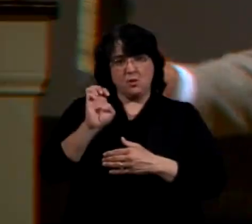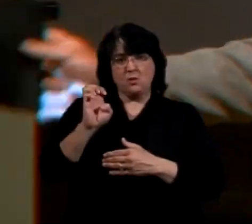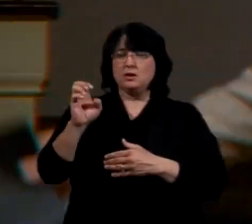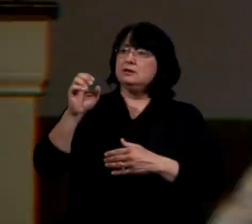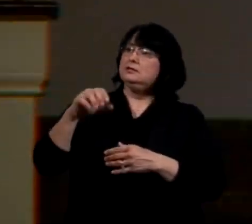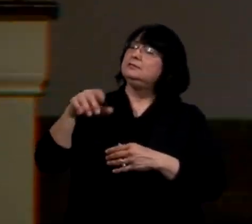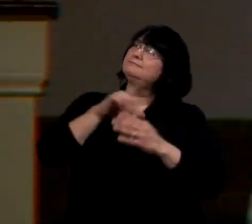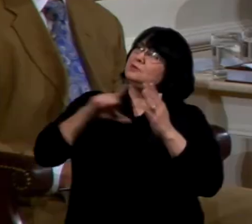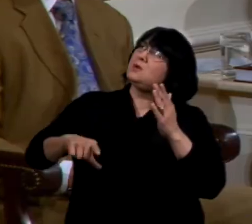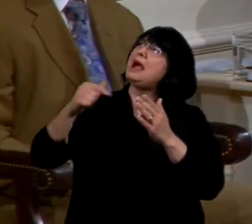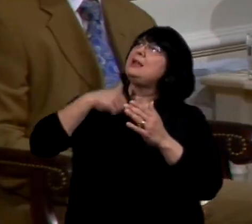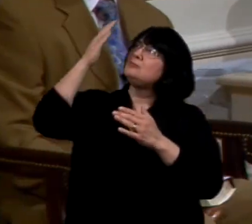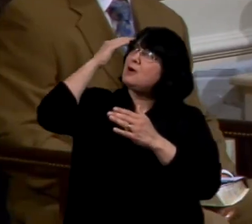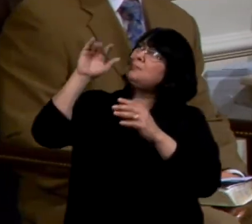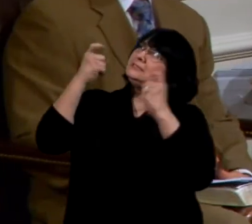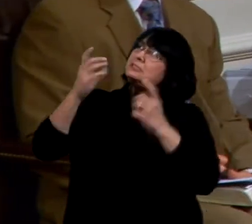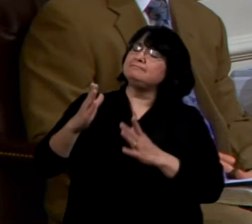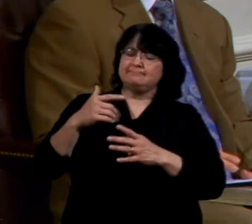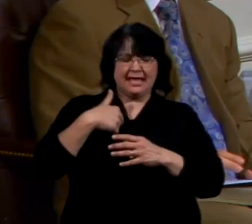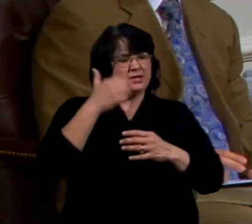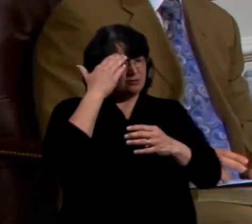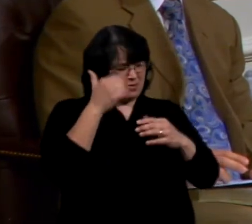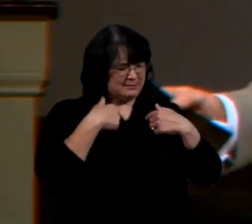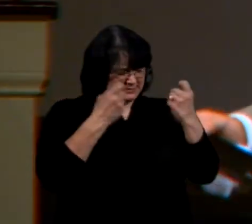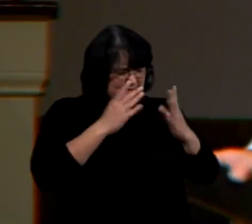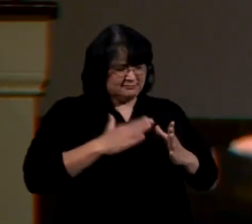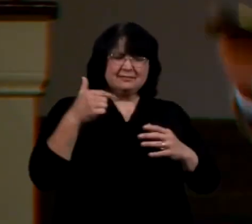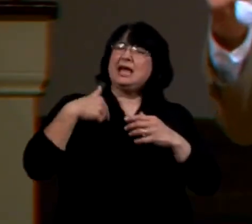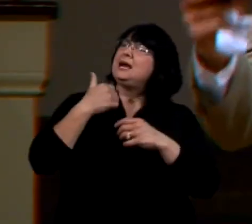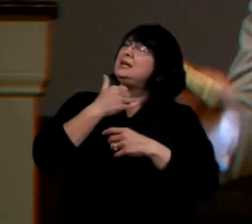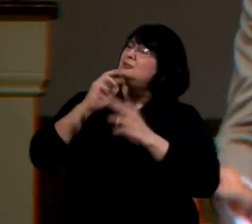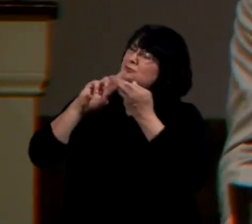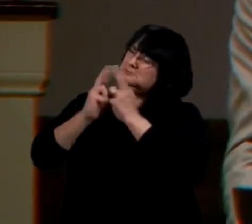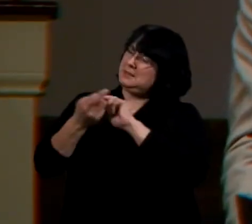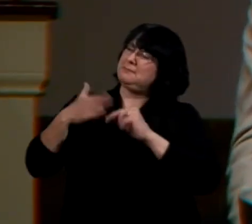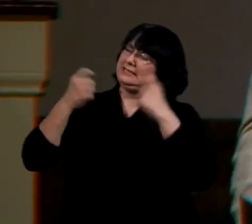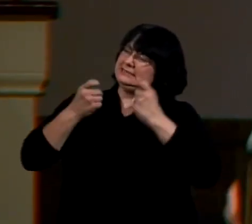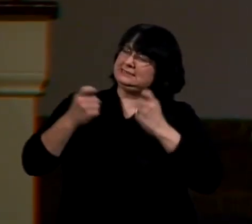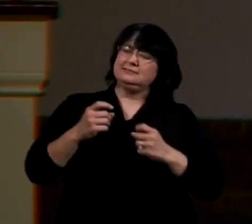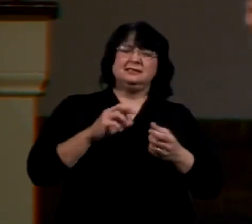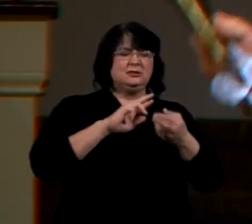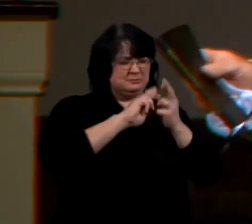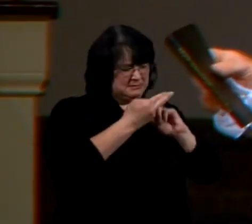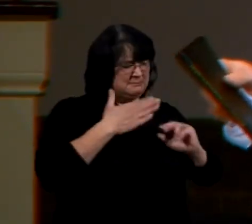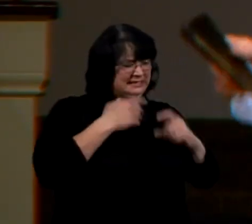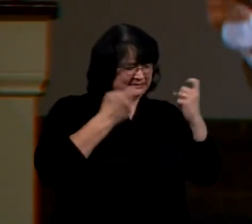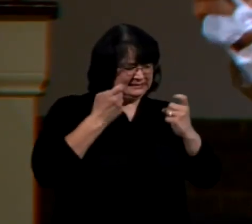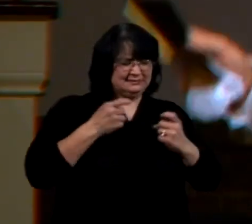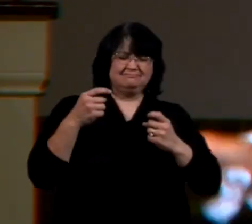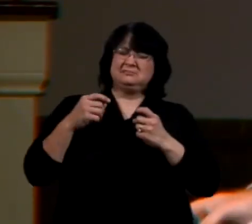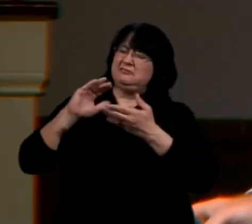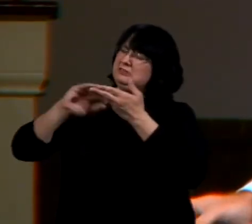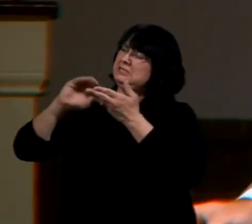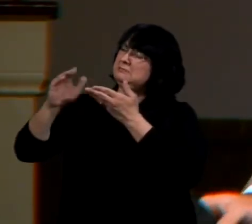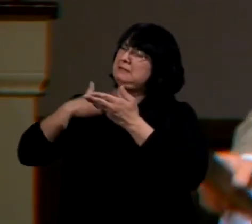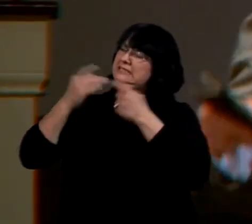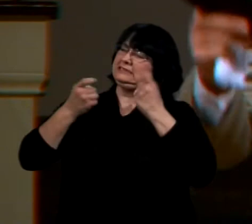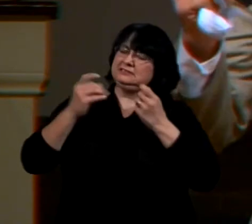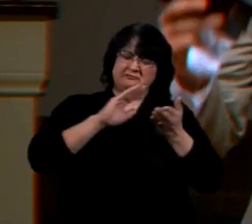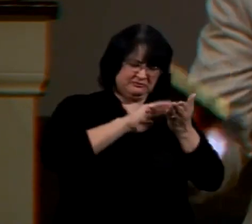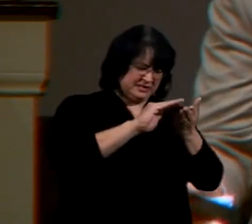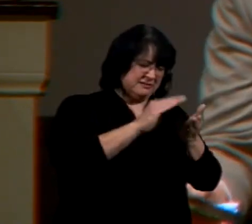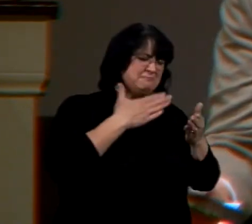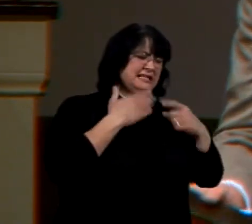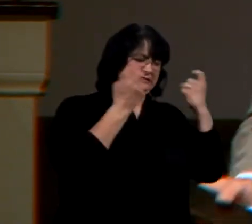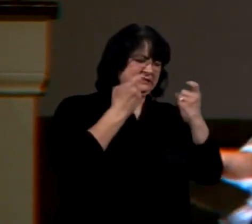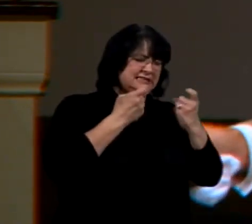sinner. Lord, I know that I'm a sinner. I repent of my sin. I repent of my sin. Please forgive me of my sin. Come in my heart and save me. To